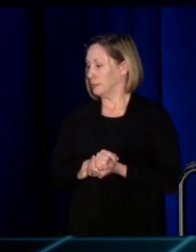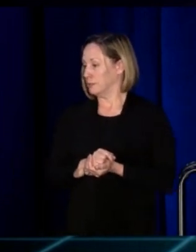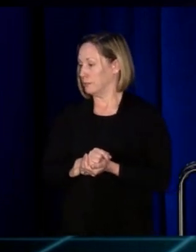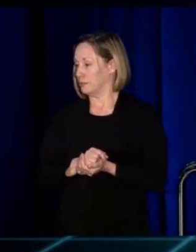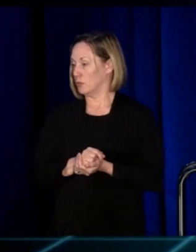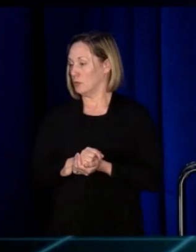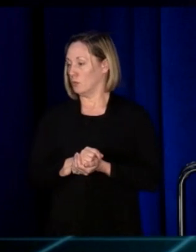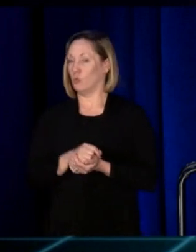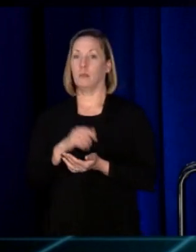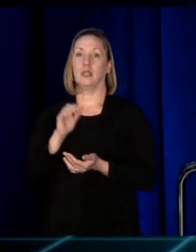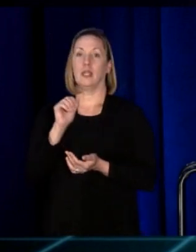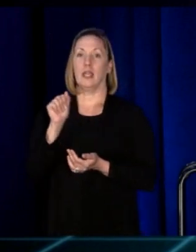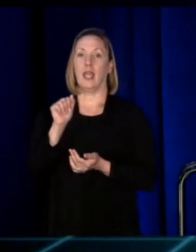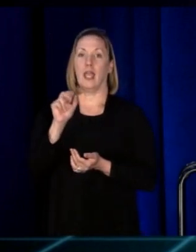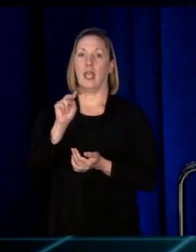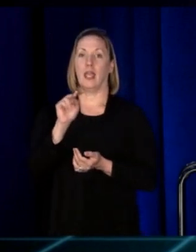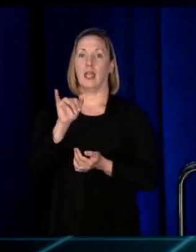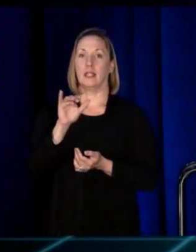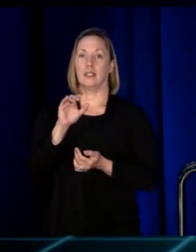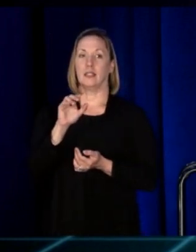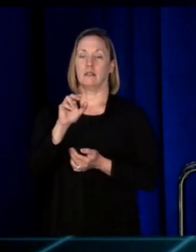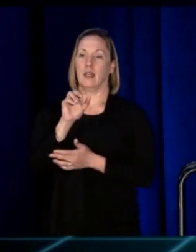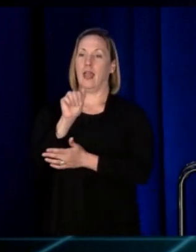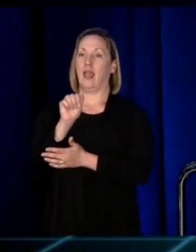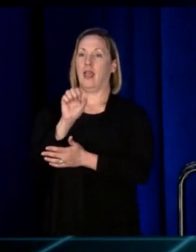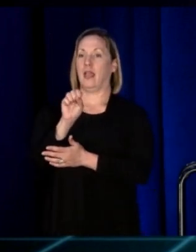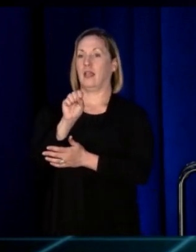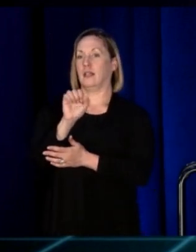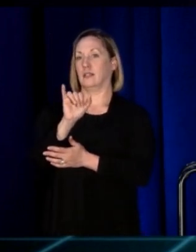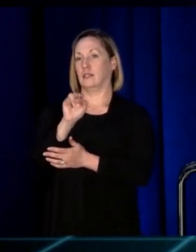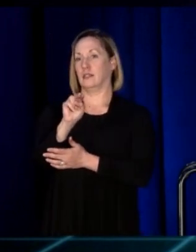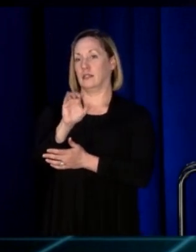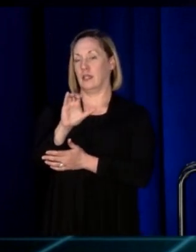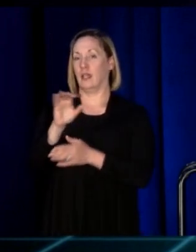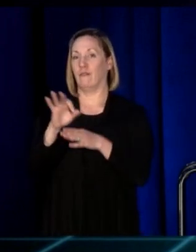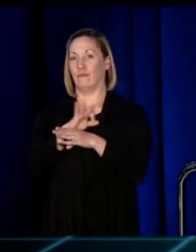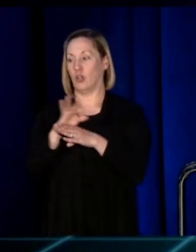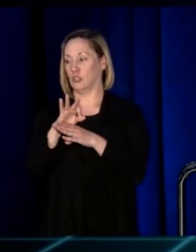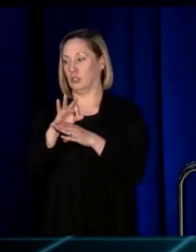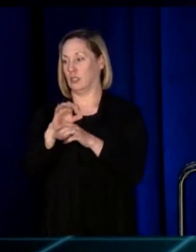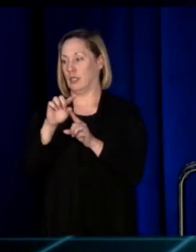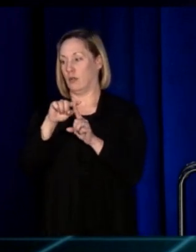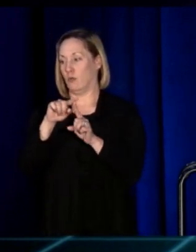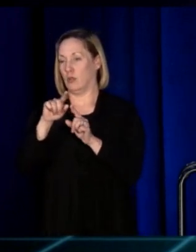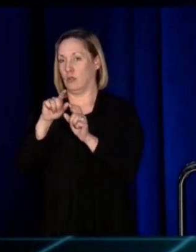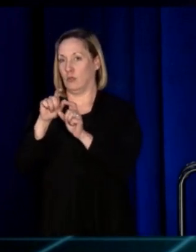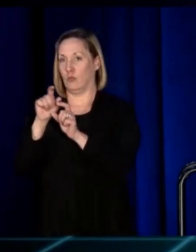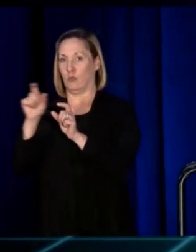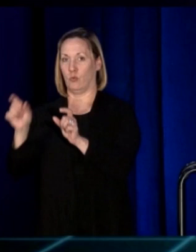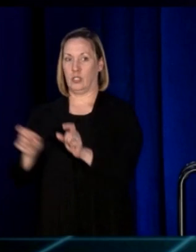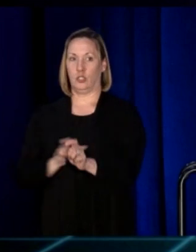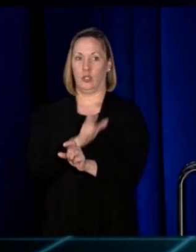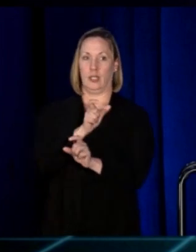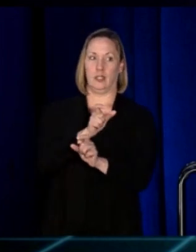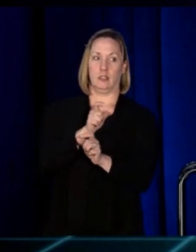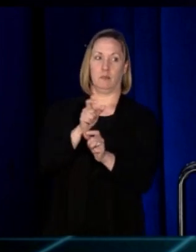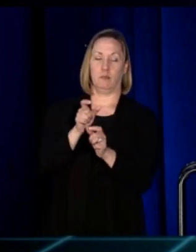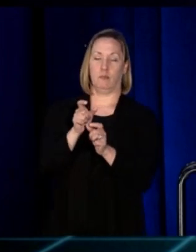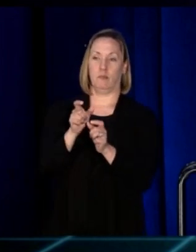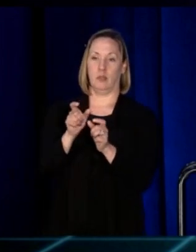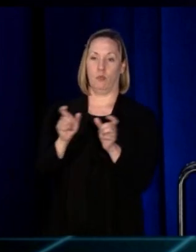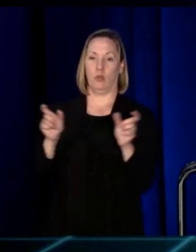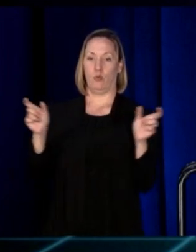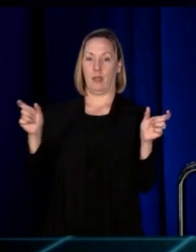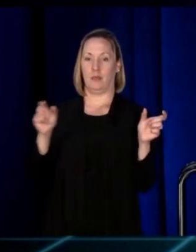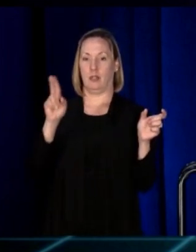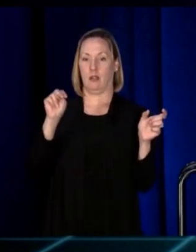an async function, and it's going to return this. But we wrap it in unstable